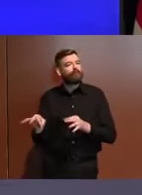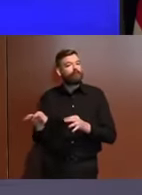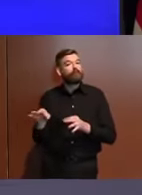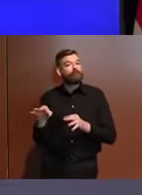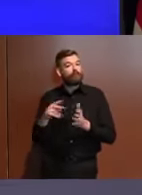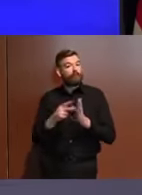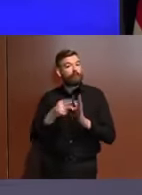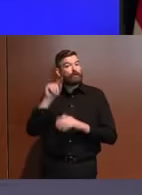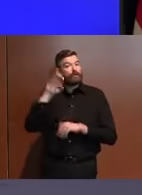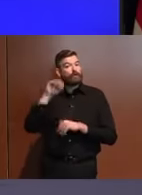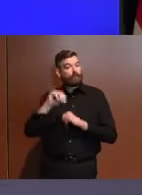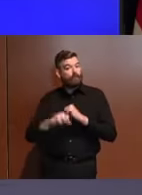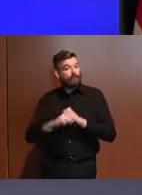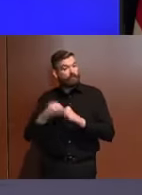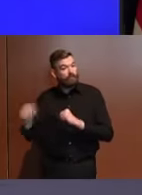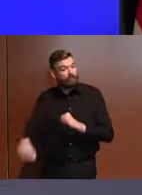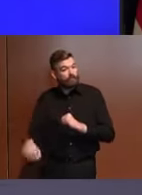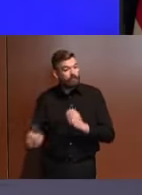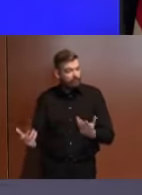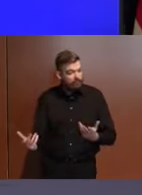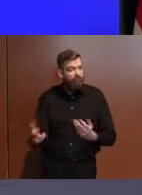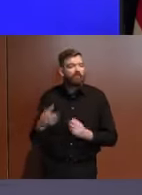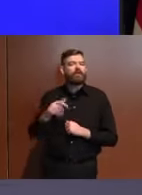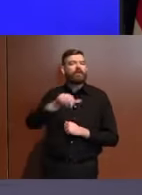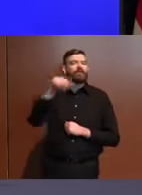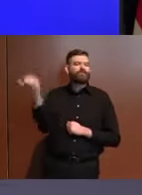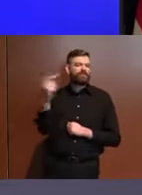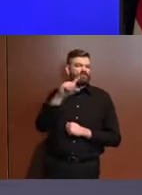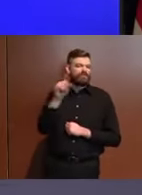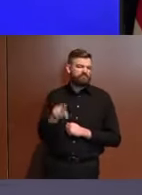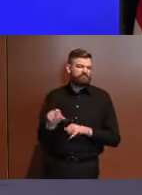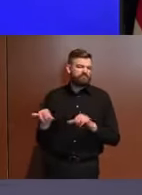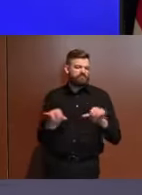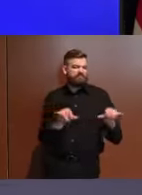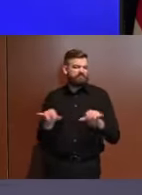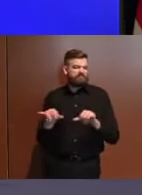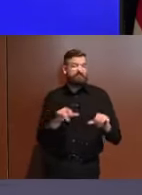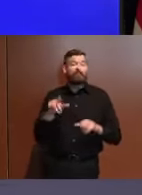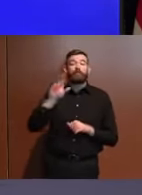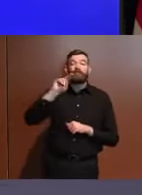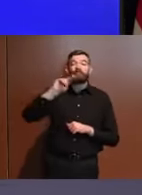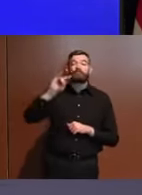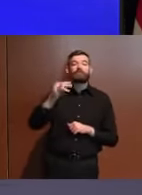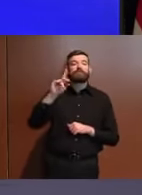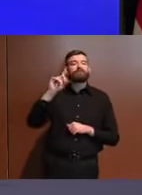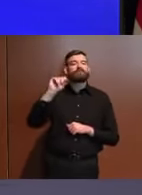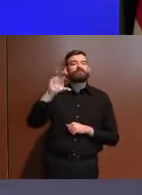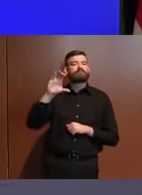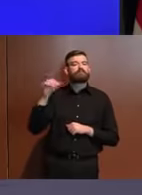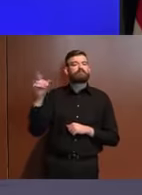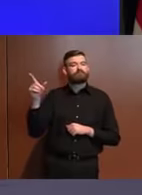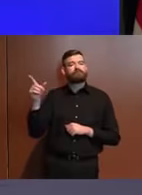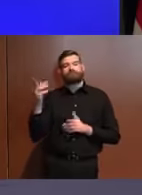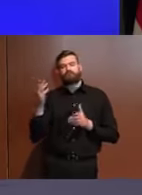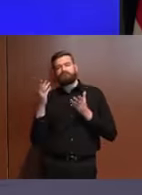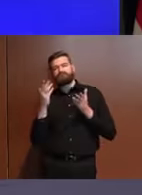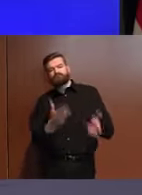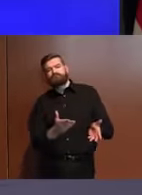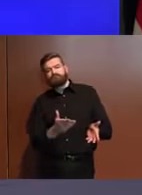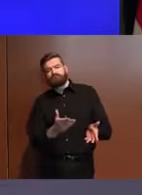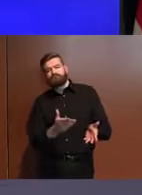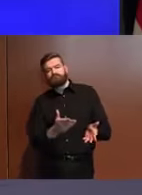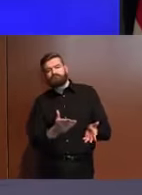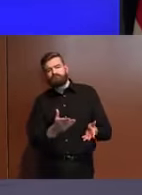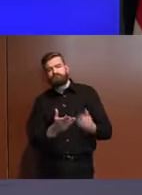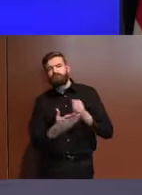today I want to ask about another question in the same vein. The NJ.DSC made recommendations to county party chairs to